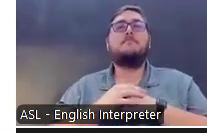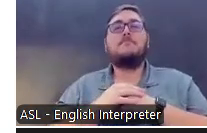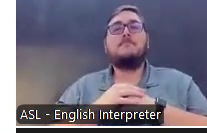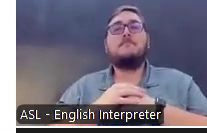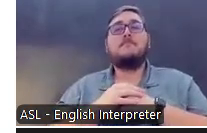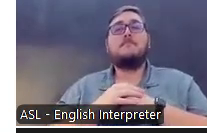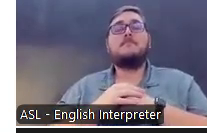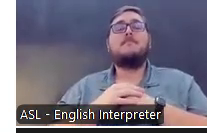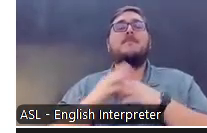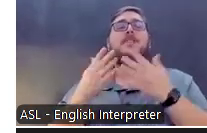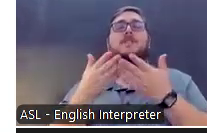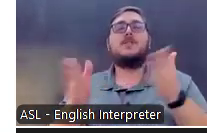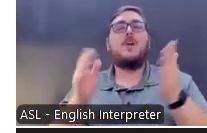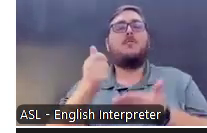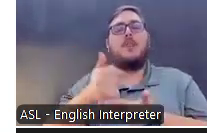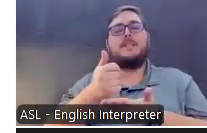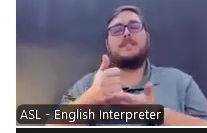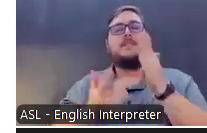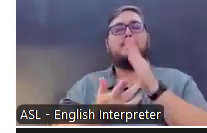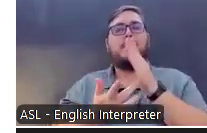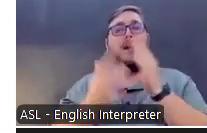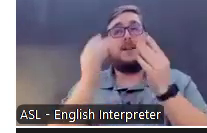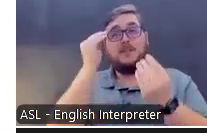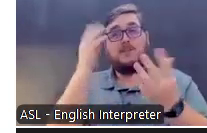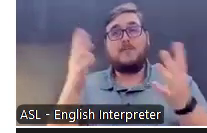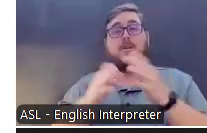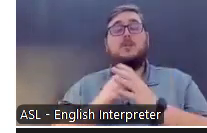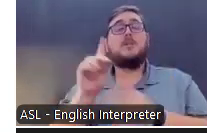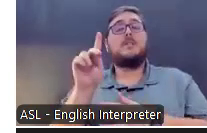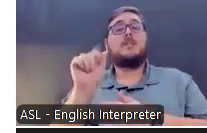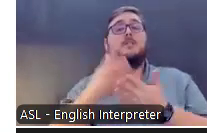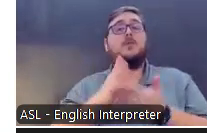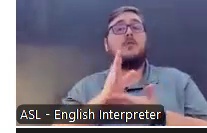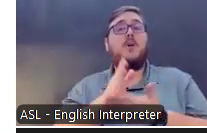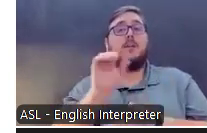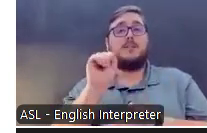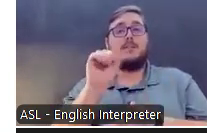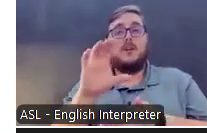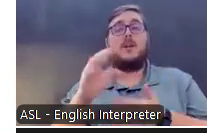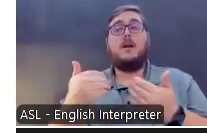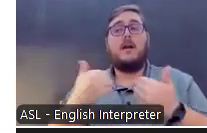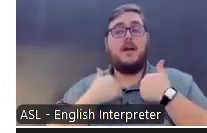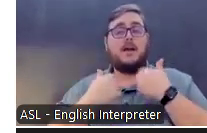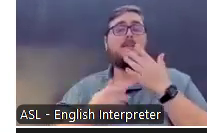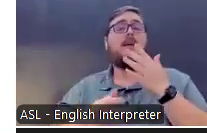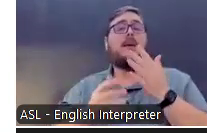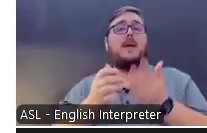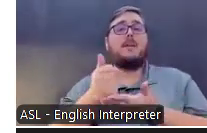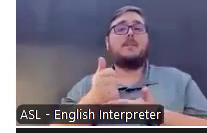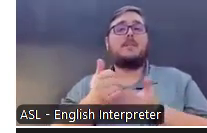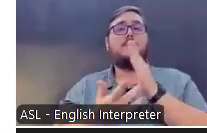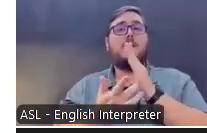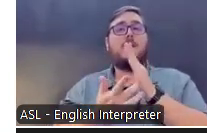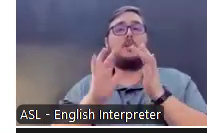some general assistive technology information. Disability Rights South Carolina does have an assistive technology website. That's the first one